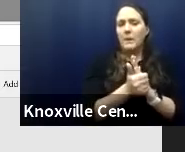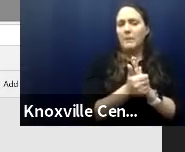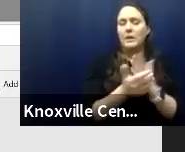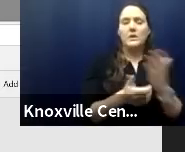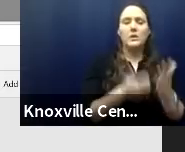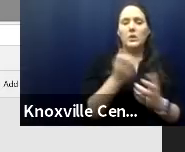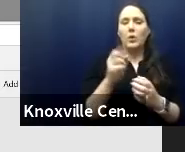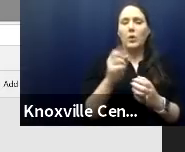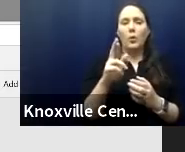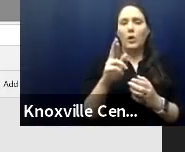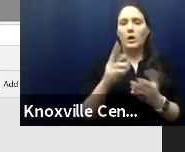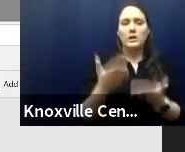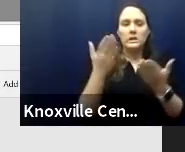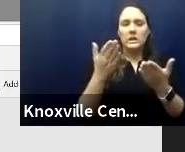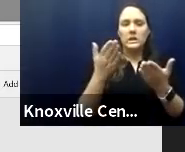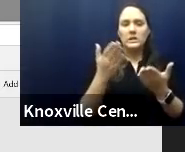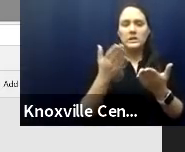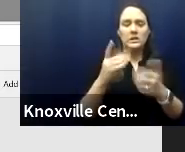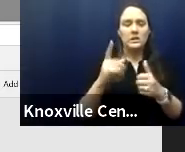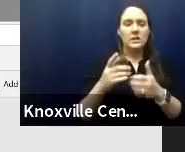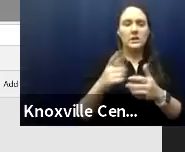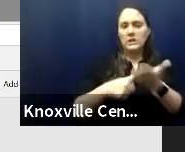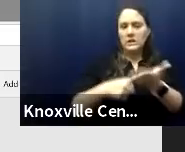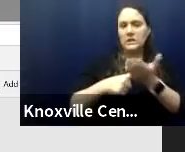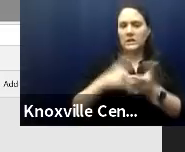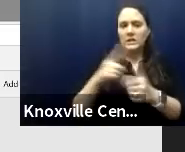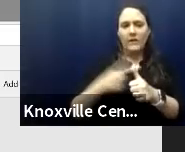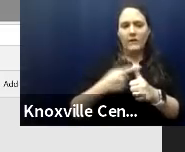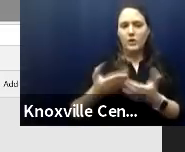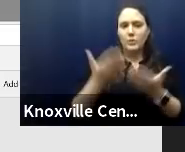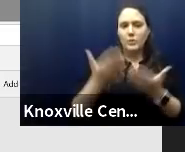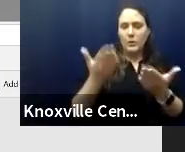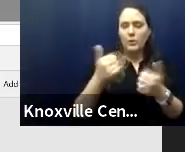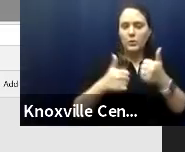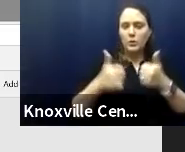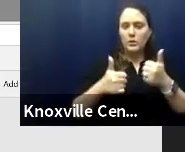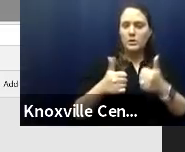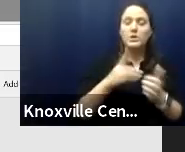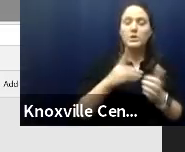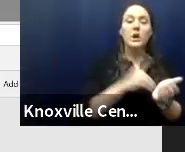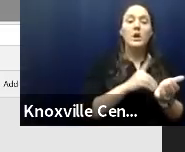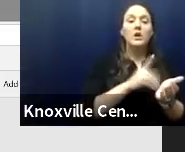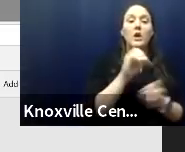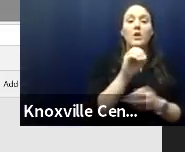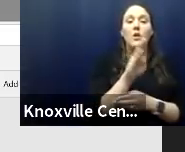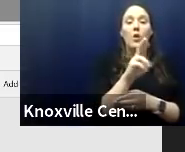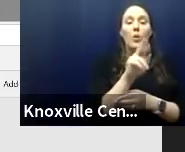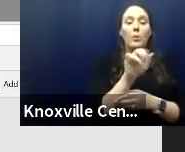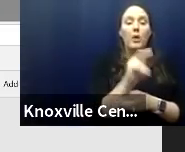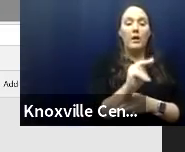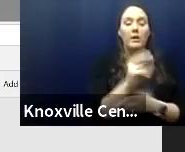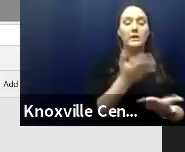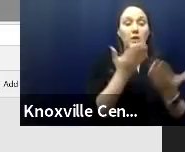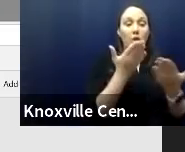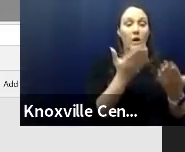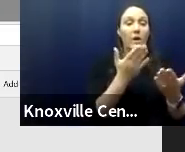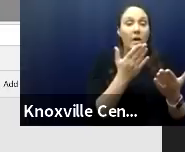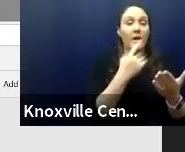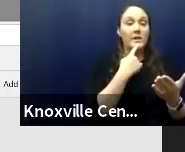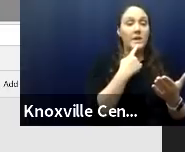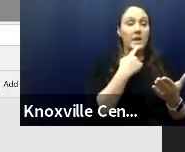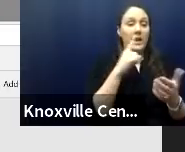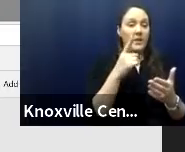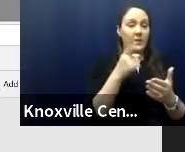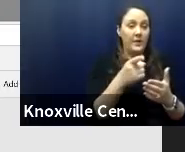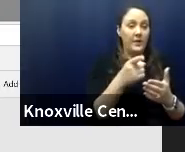proposal that Dr. O'Brien has made? So Dr. O'Brien has offered the following on the screen as an amendment